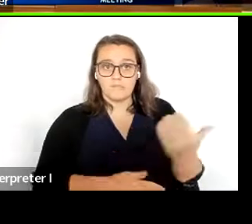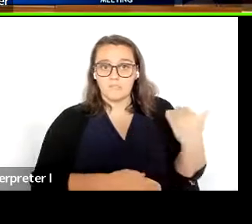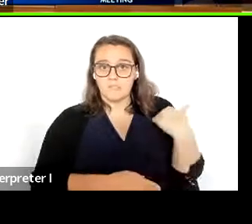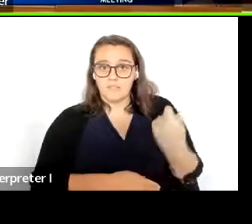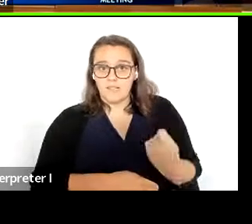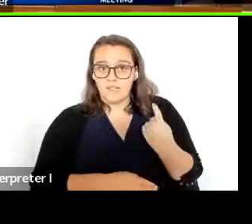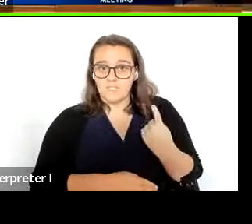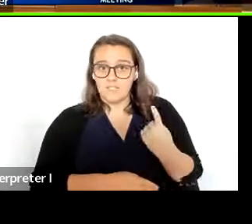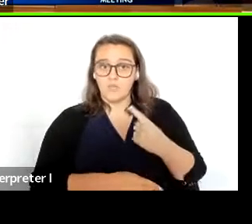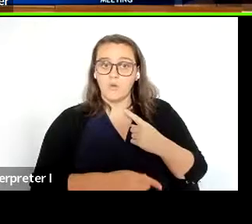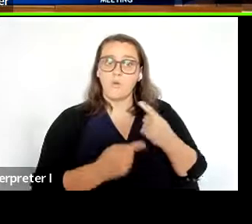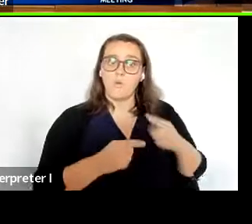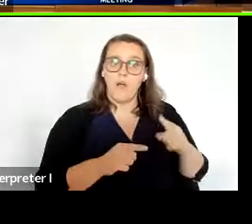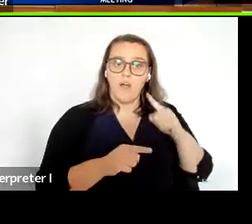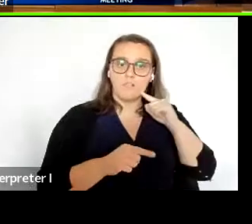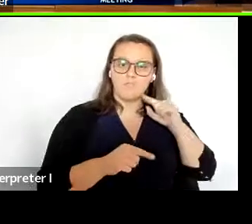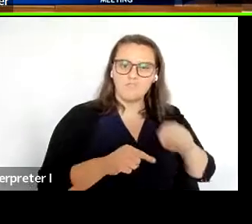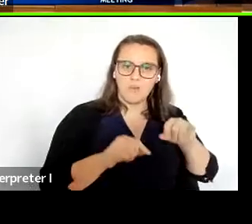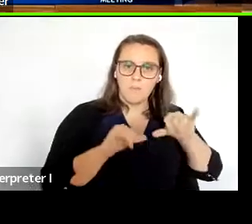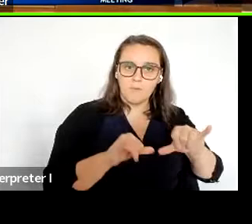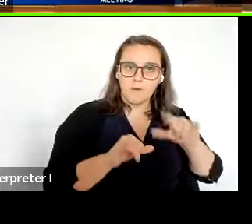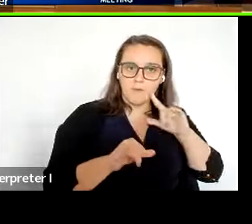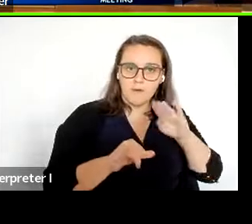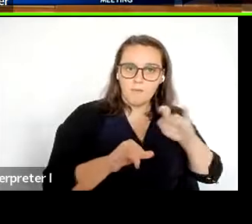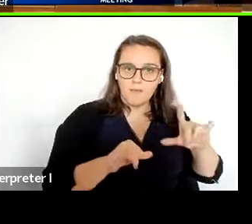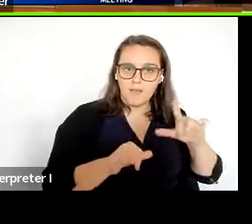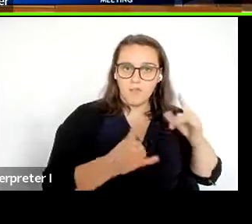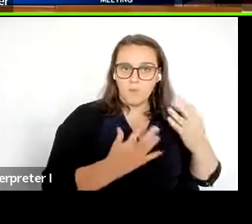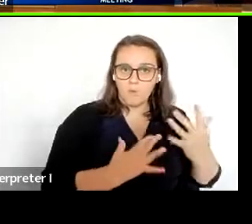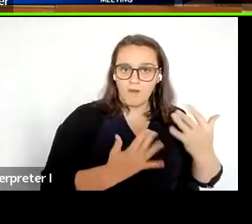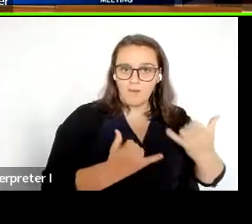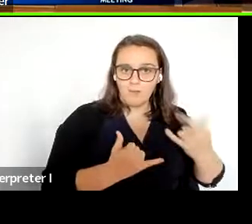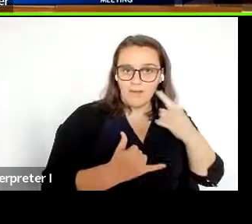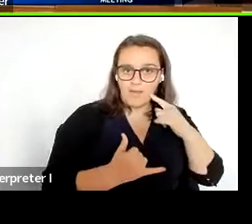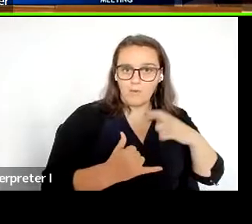in committee. I move the declaration. Is there discussion?